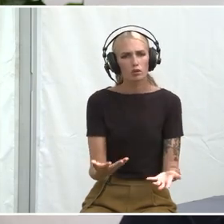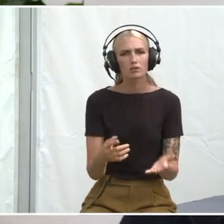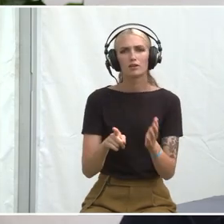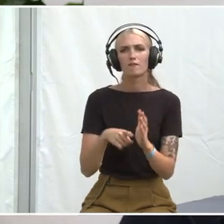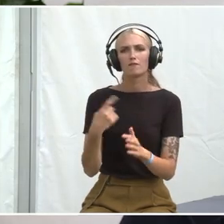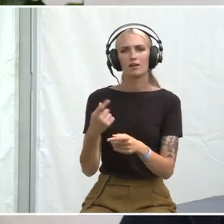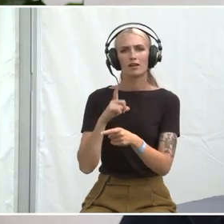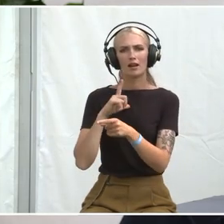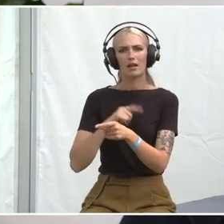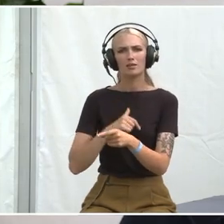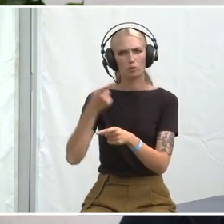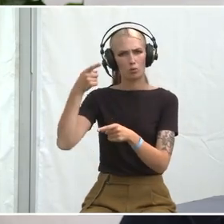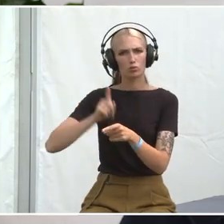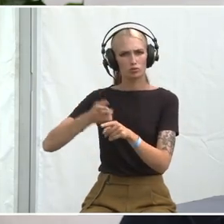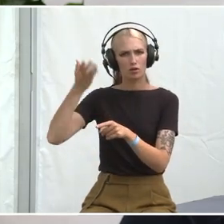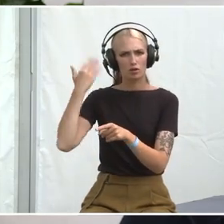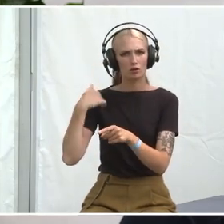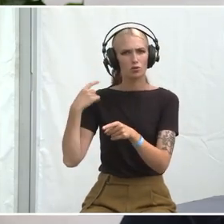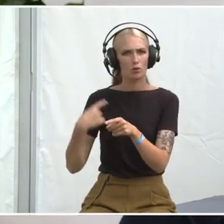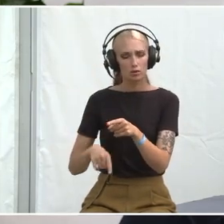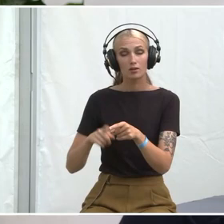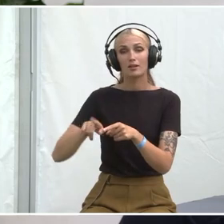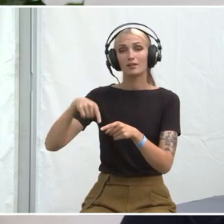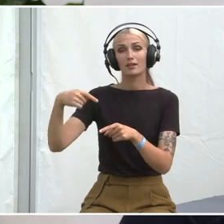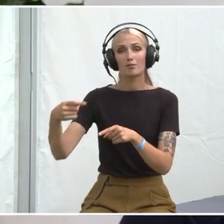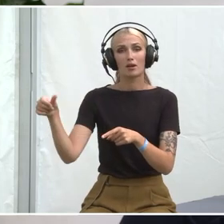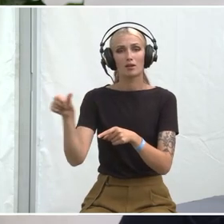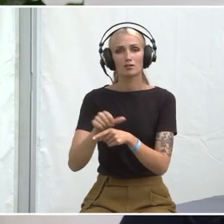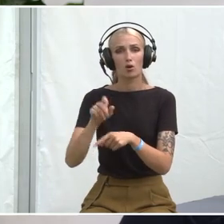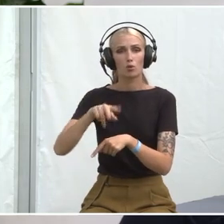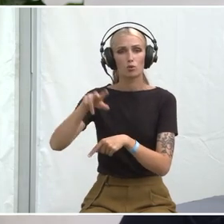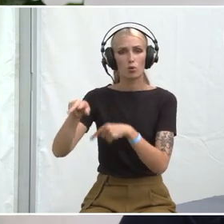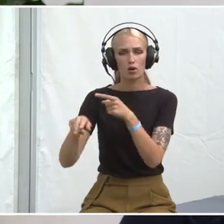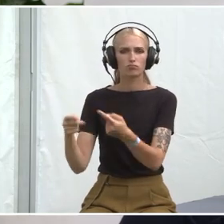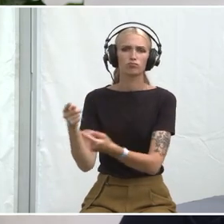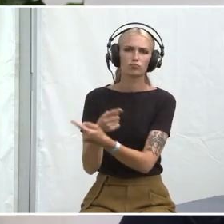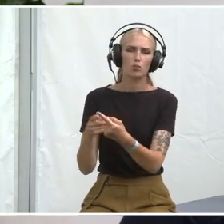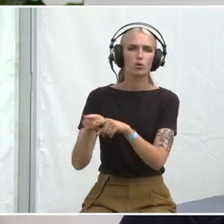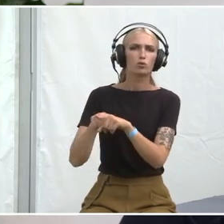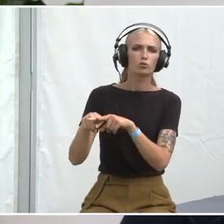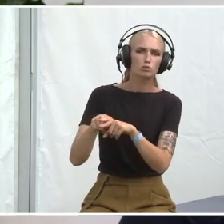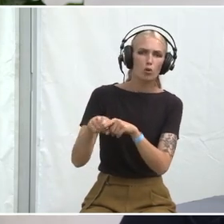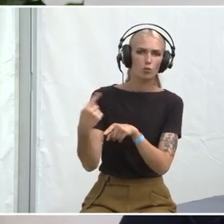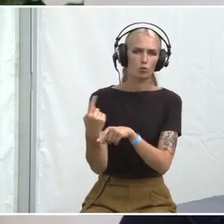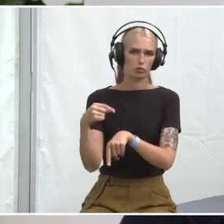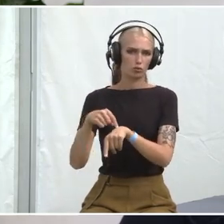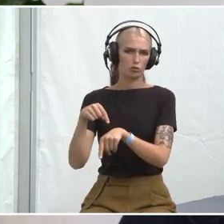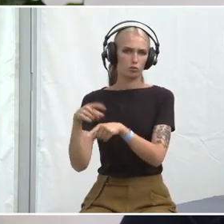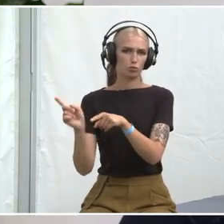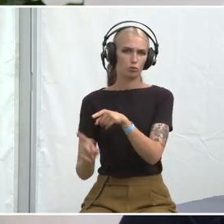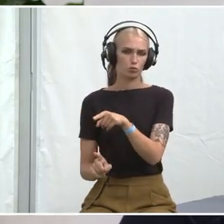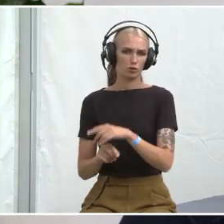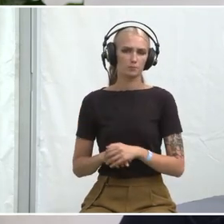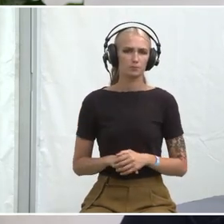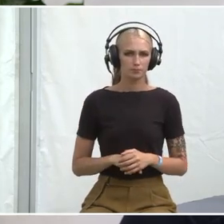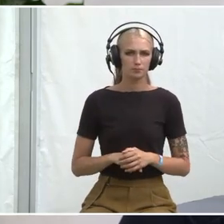Latvia just a month ago. And next week in Norway, I'll be moderating a debate on gender and loneliness.